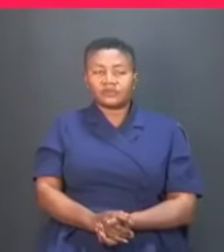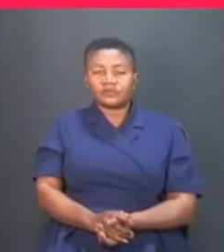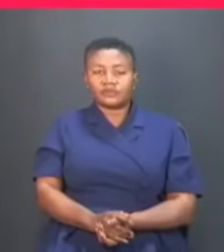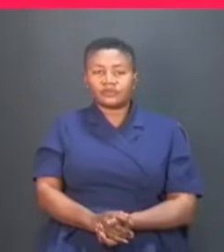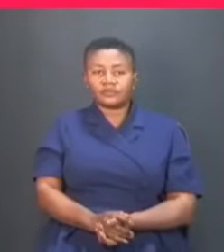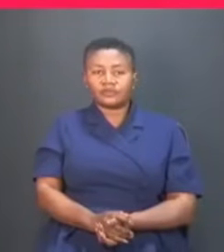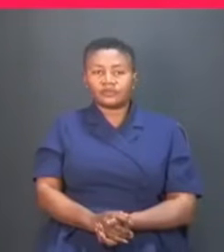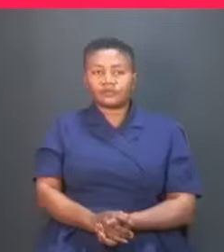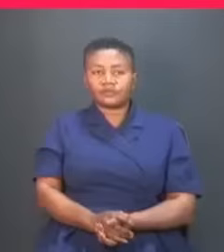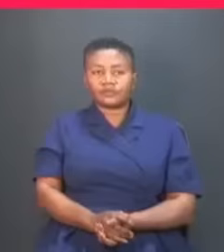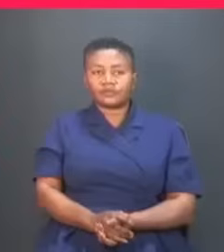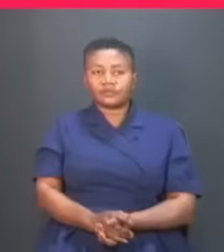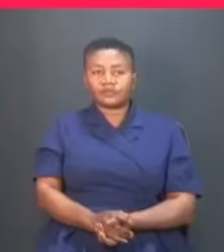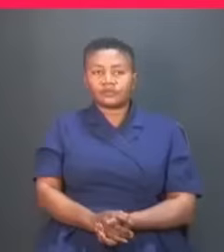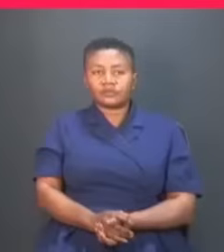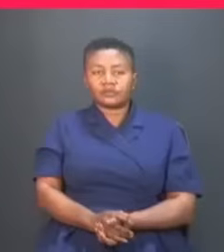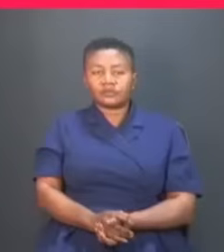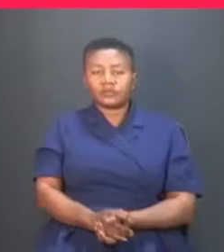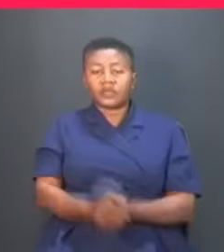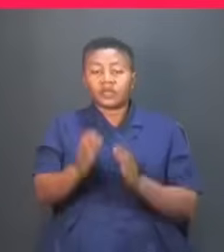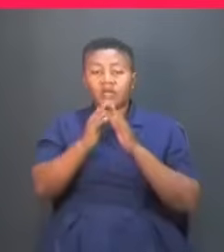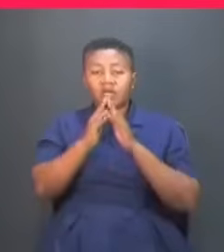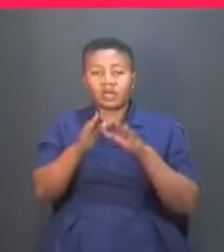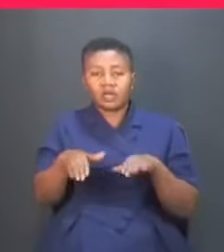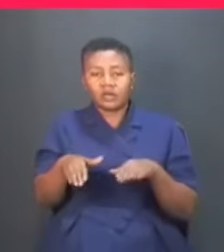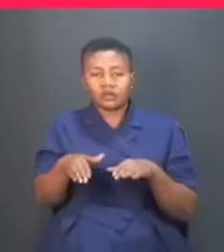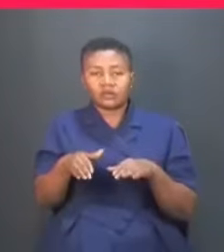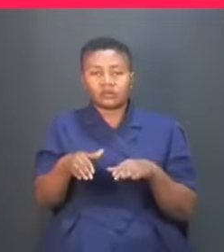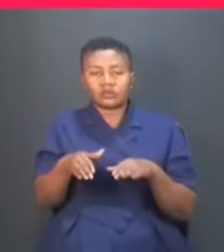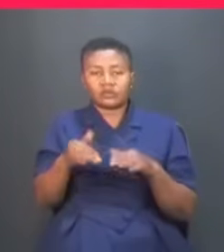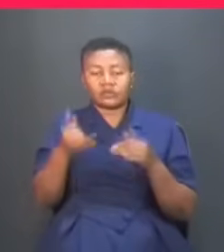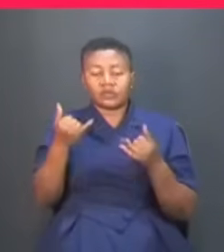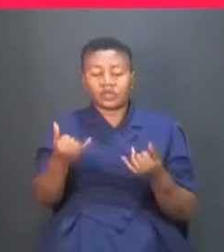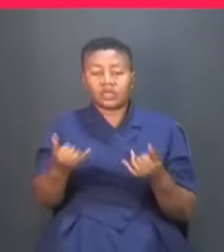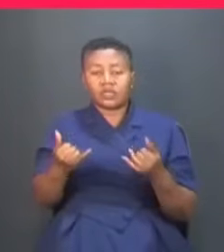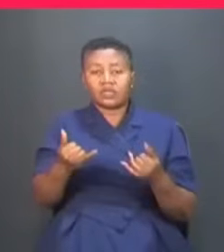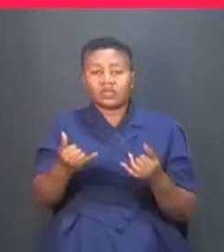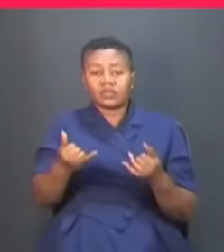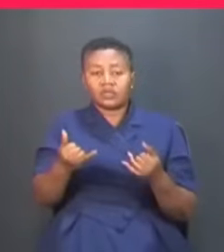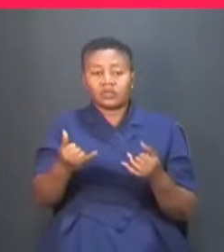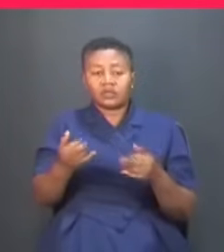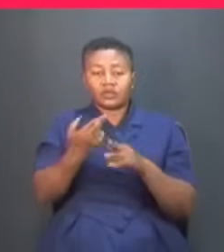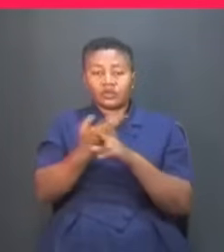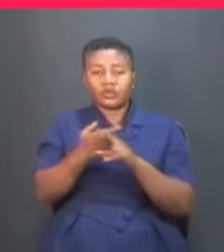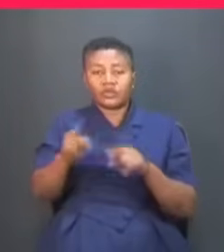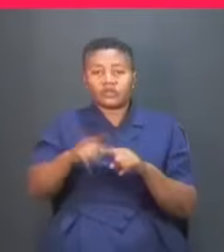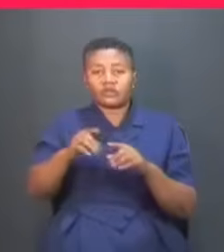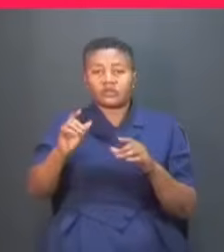The House is accordingly constituted into a committee of the whole.